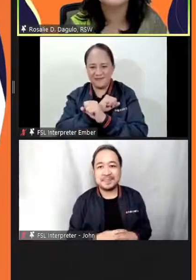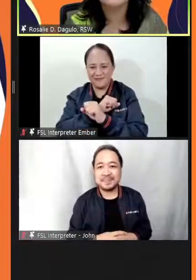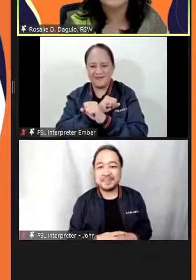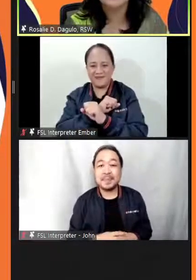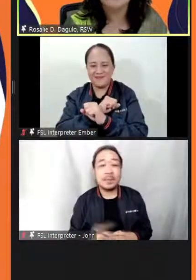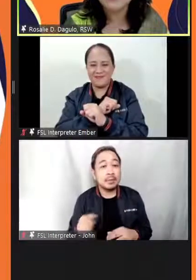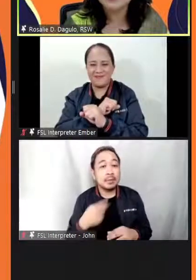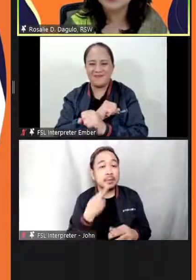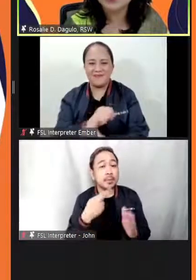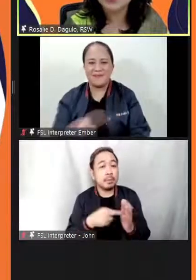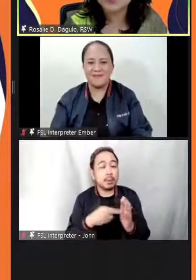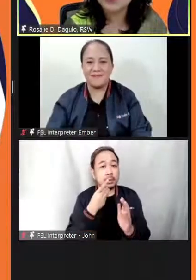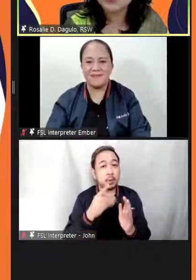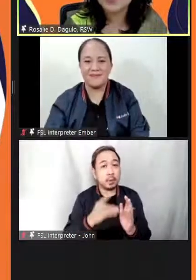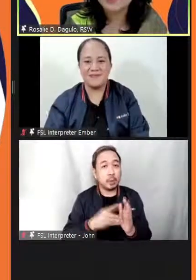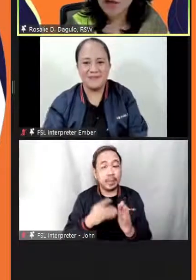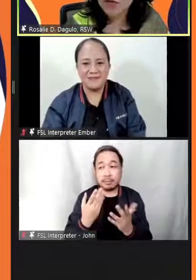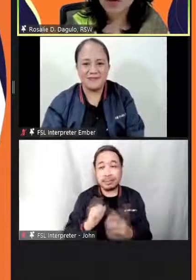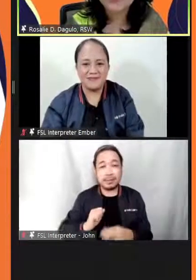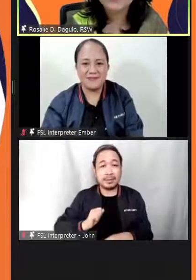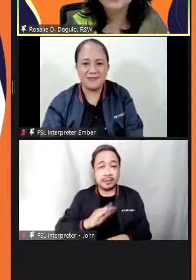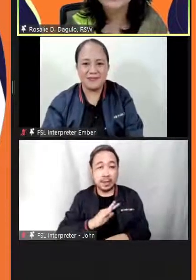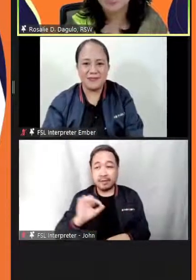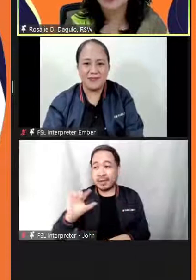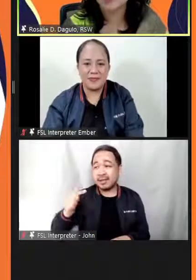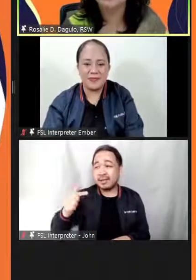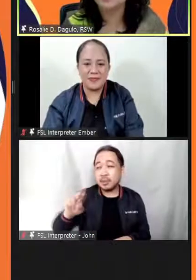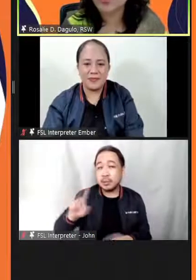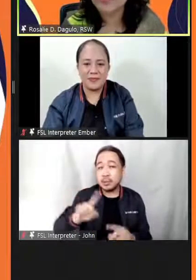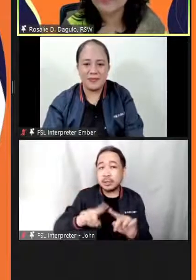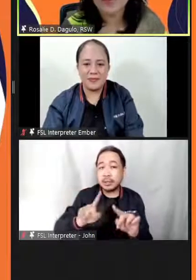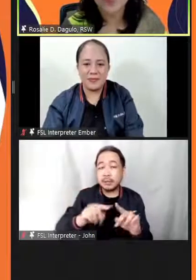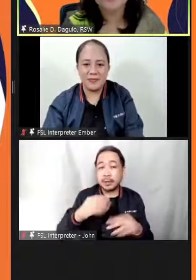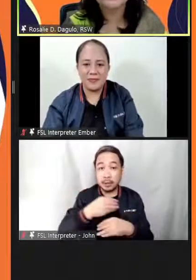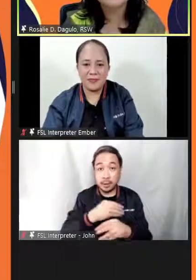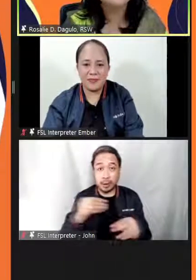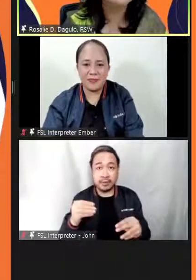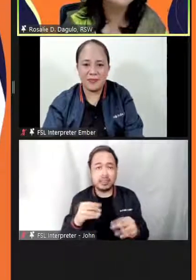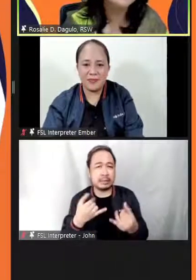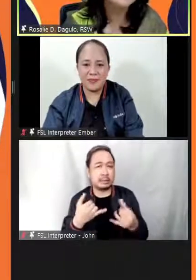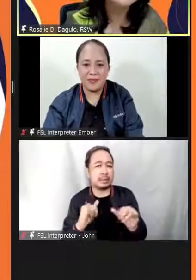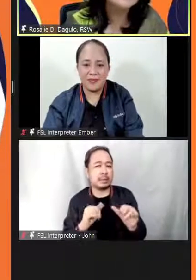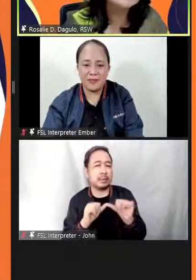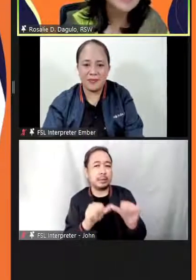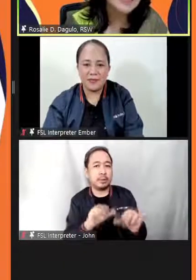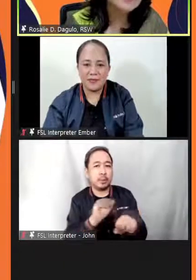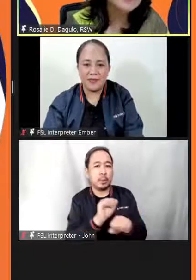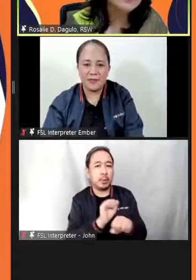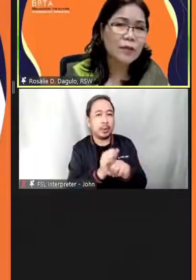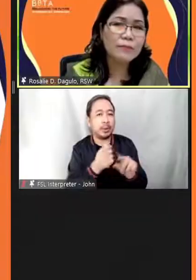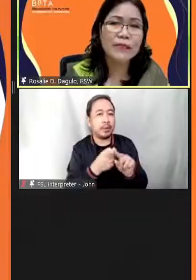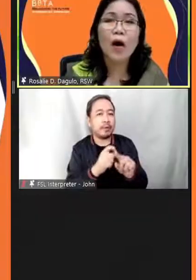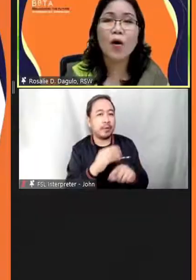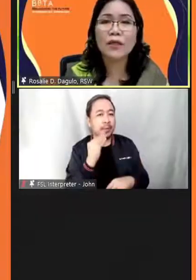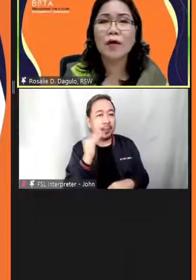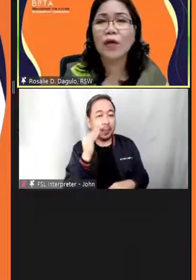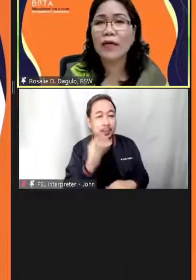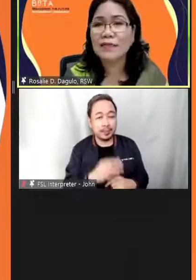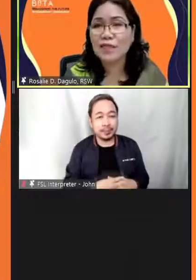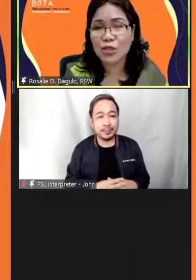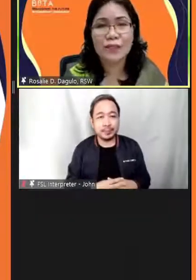personnel of LGUs and other offices are on work from home. Next slide will be